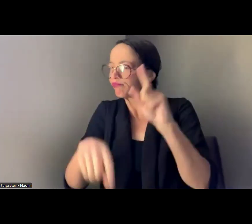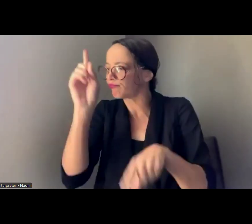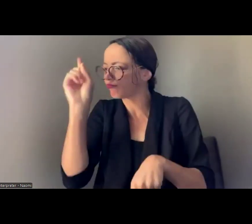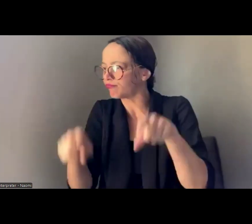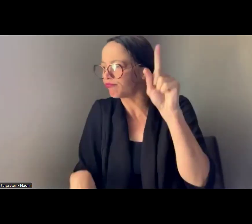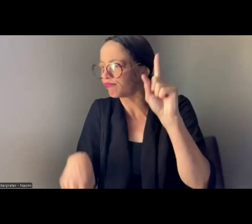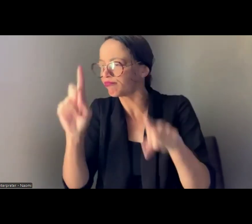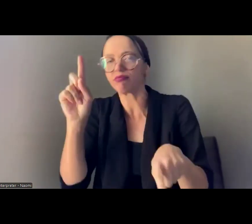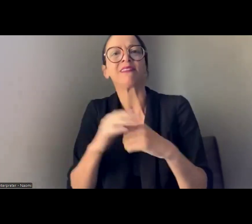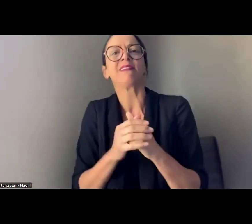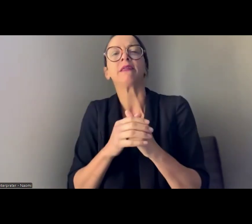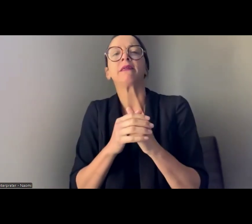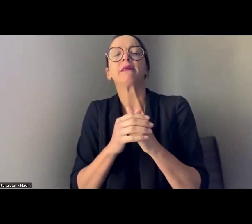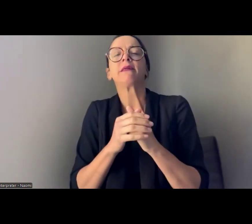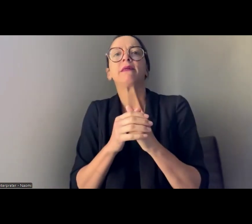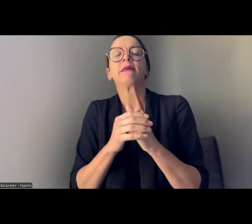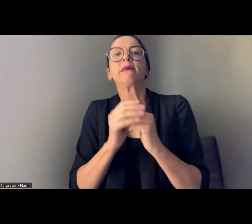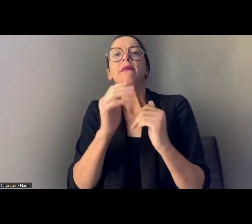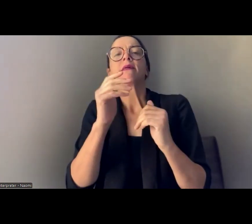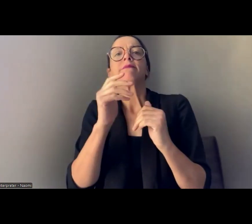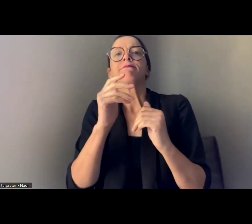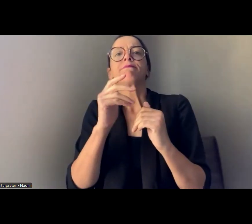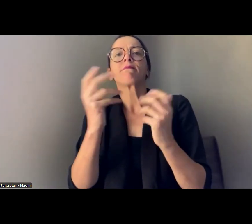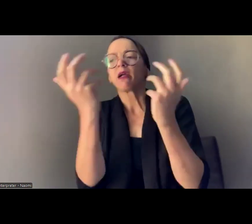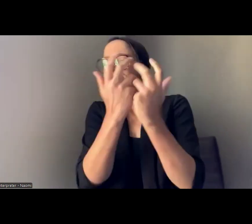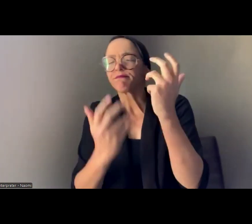pretty much the same communities. So people of color,